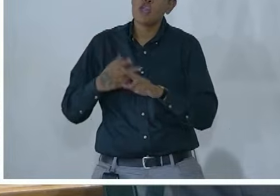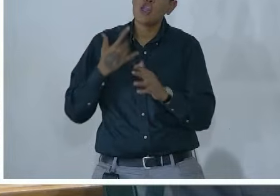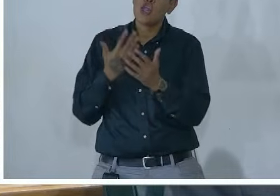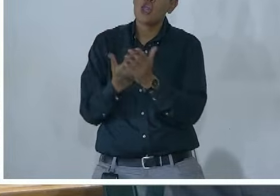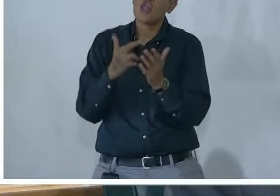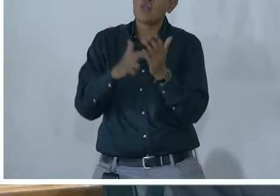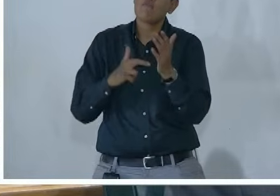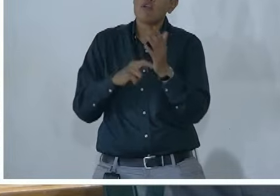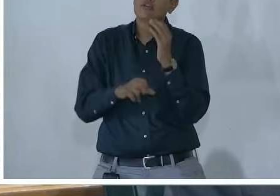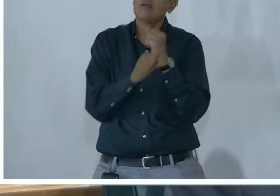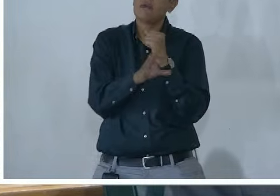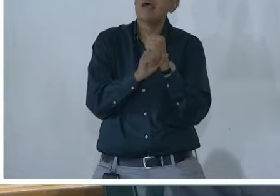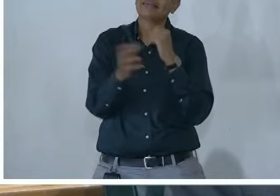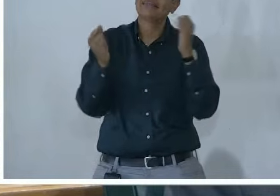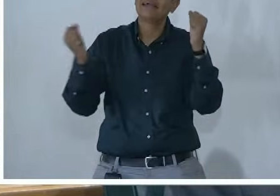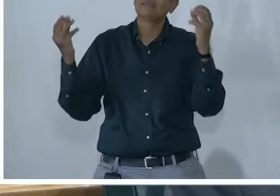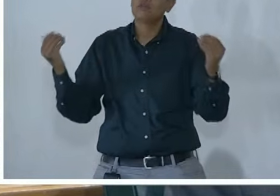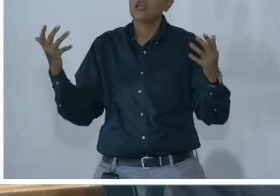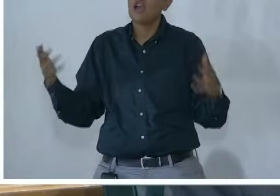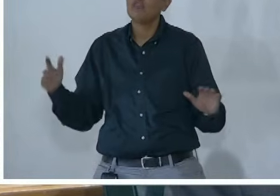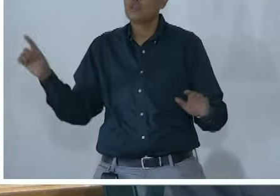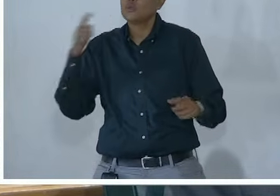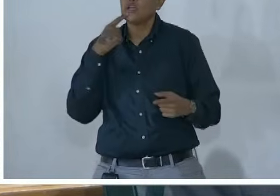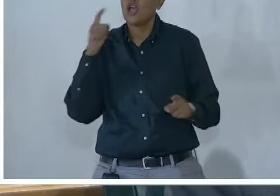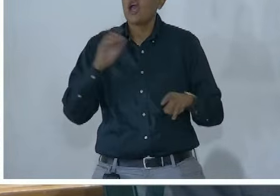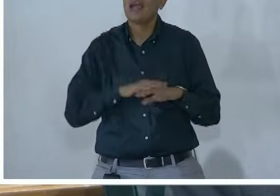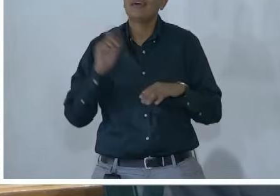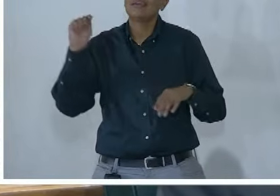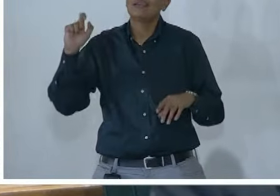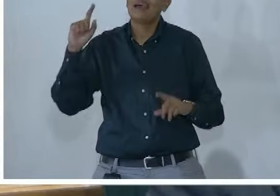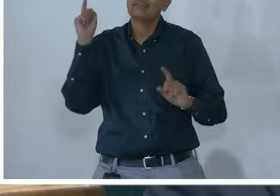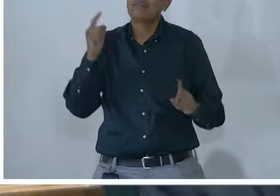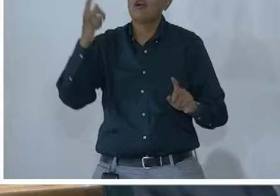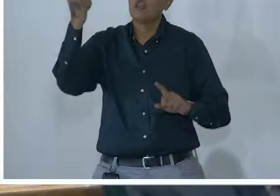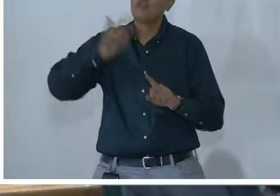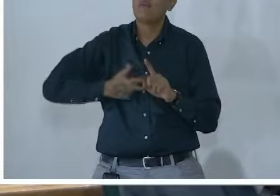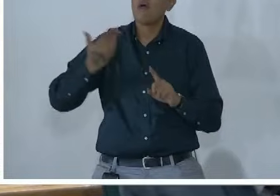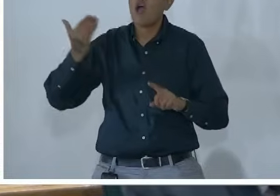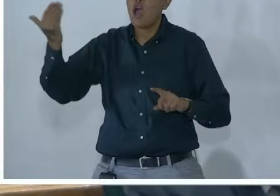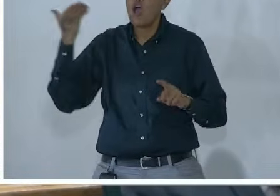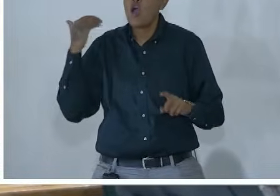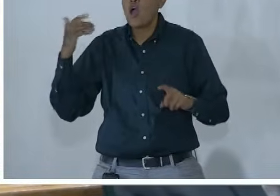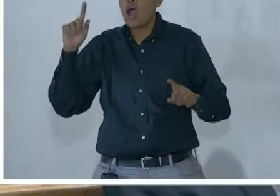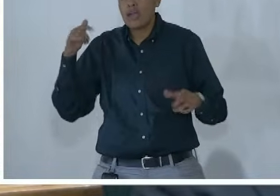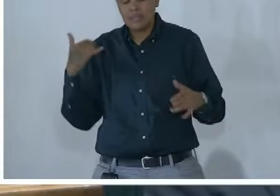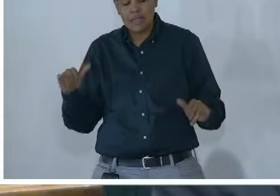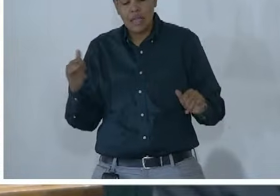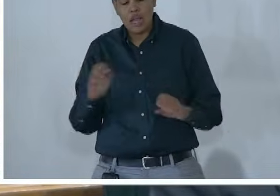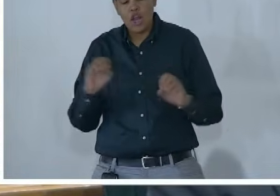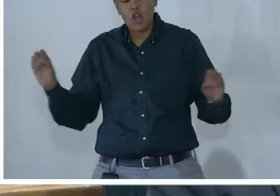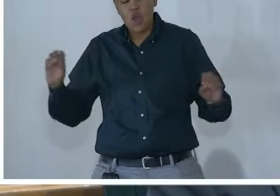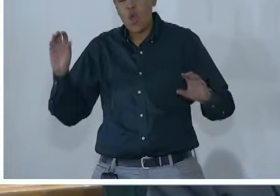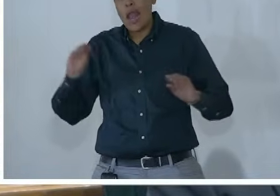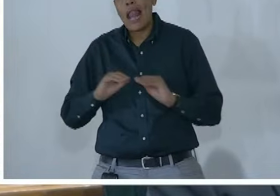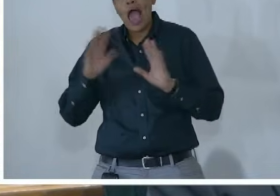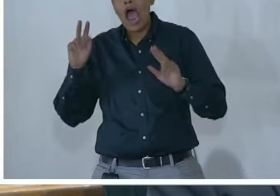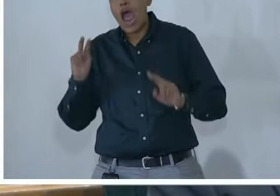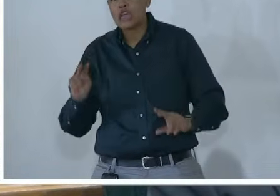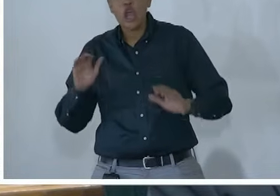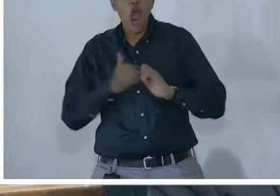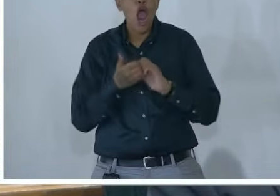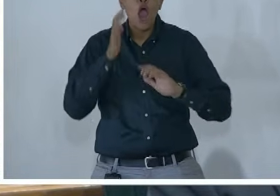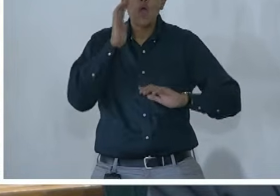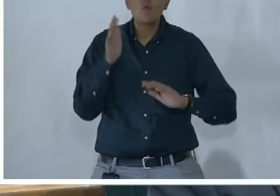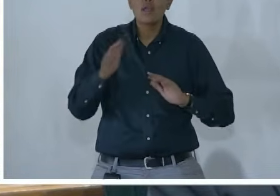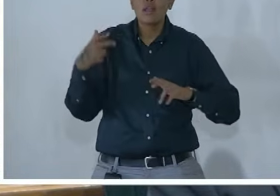rental market, which you announced a tax on 3 months ago, and still there is no clarity on how it